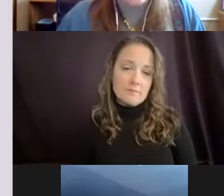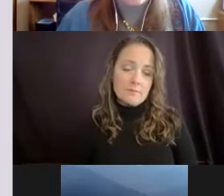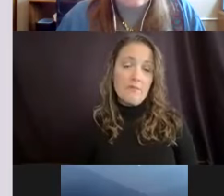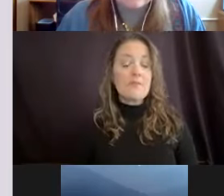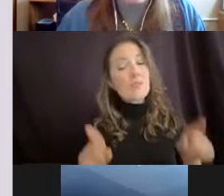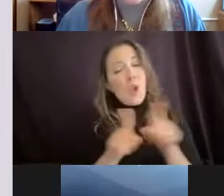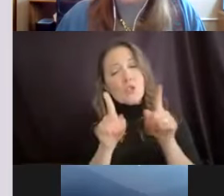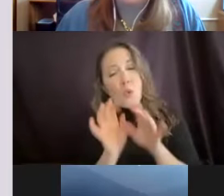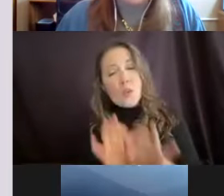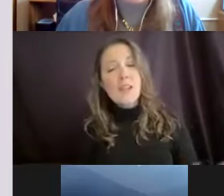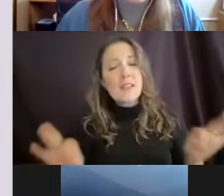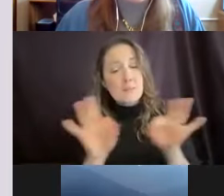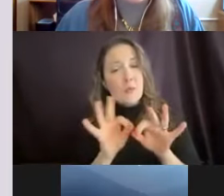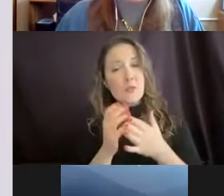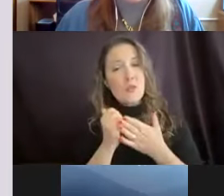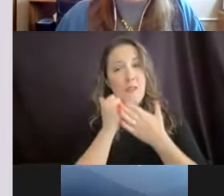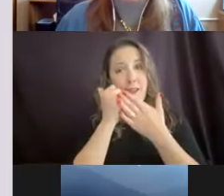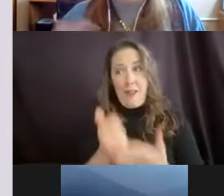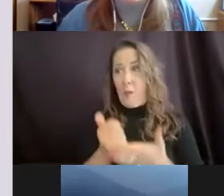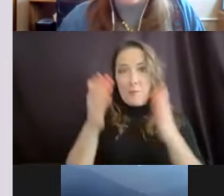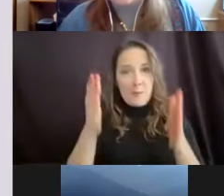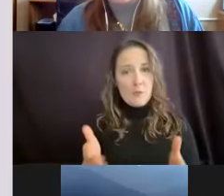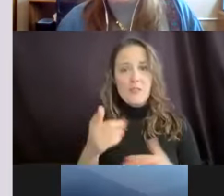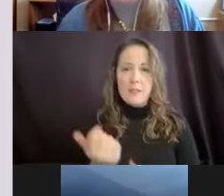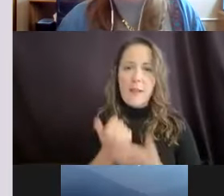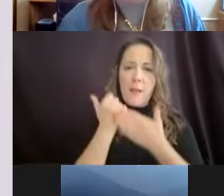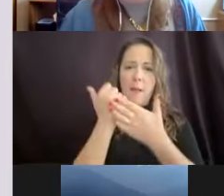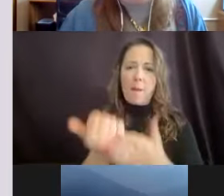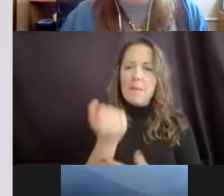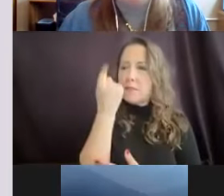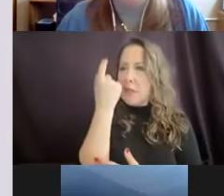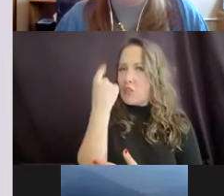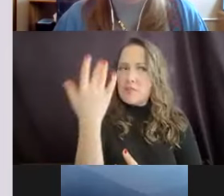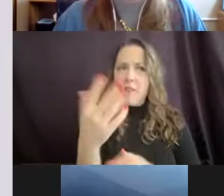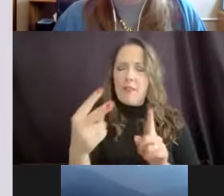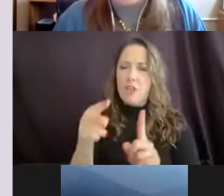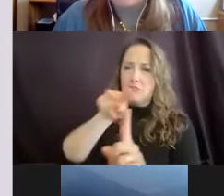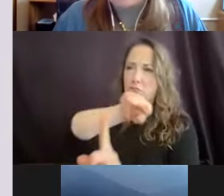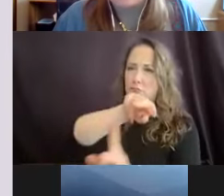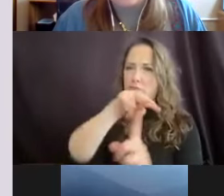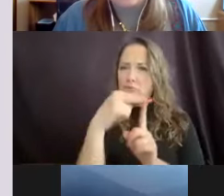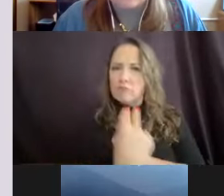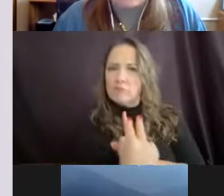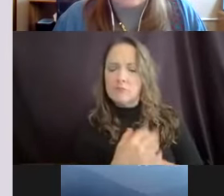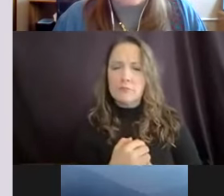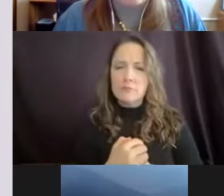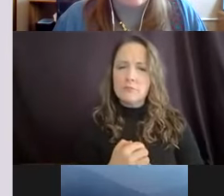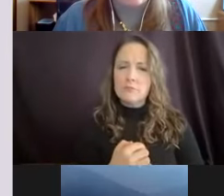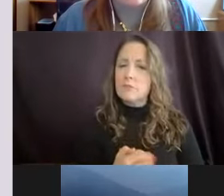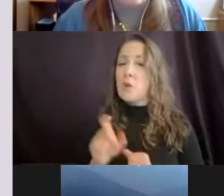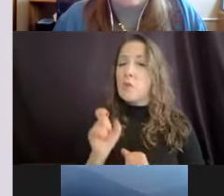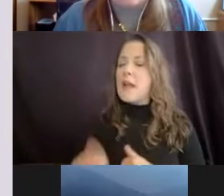to help the young people in your life understand other people's points of view. So ask what they're